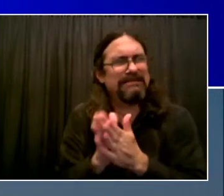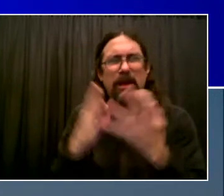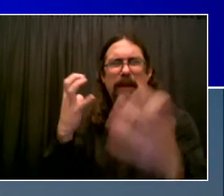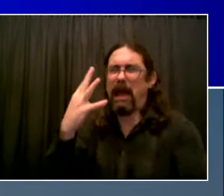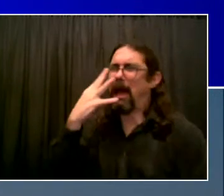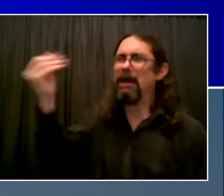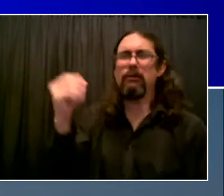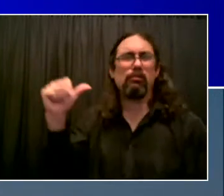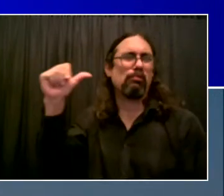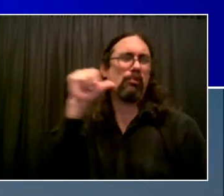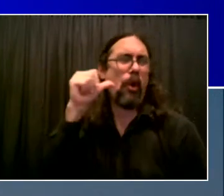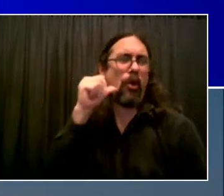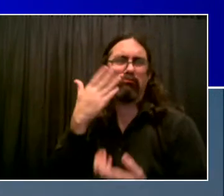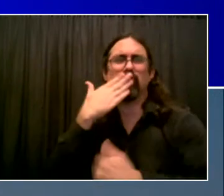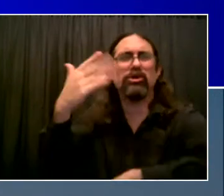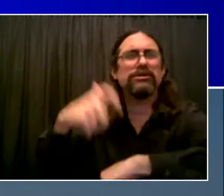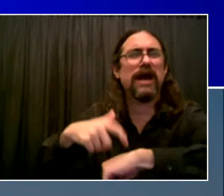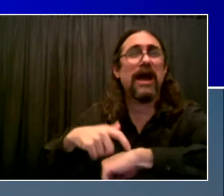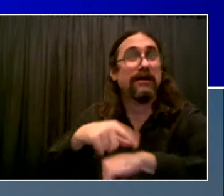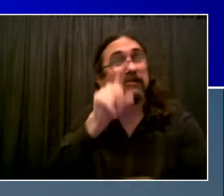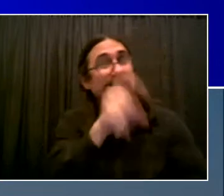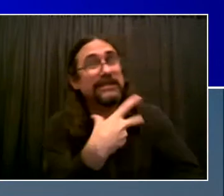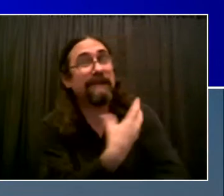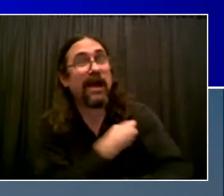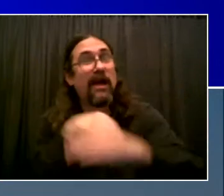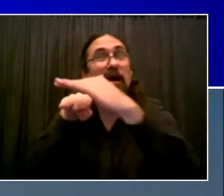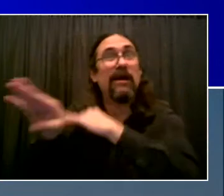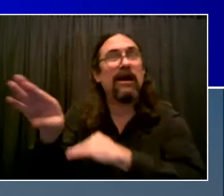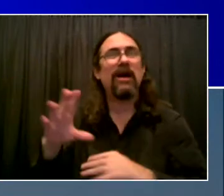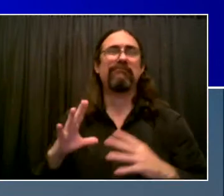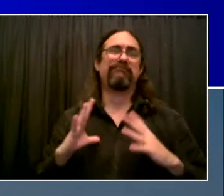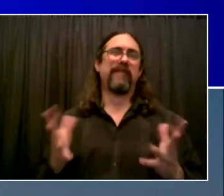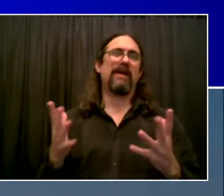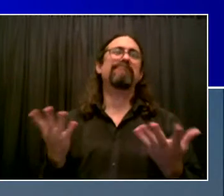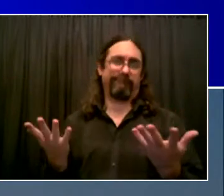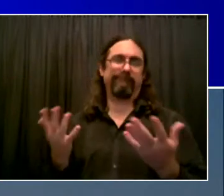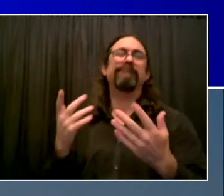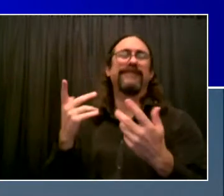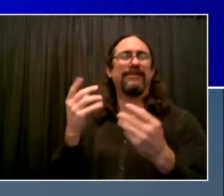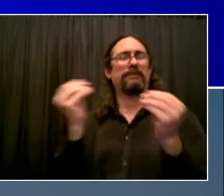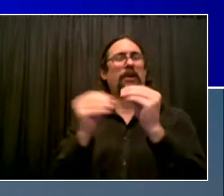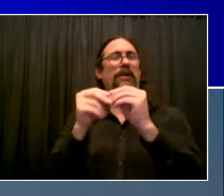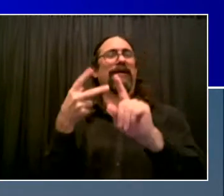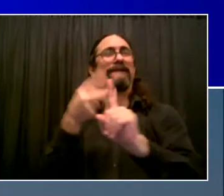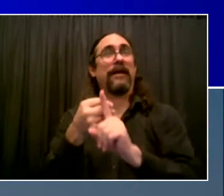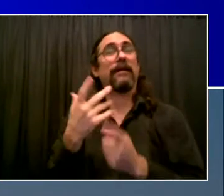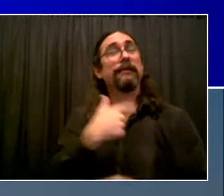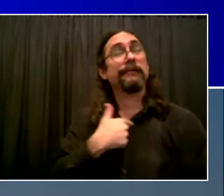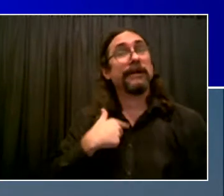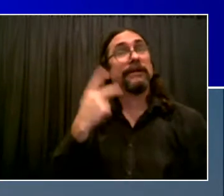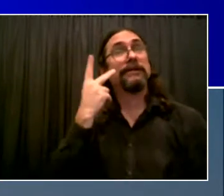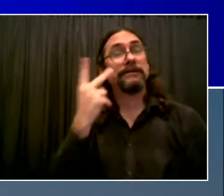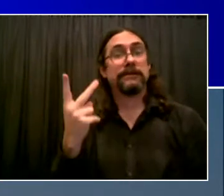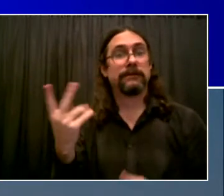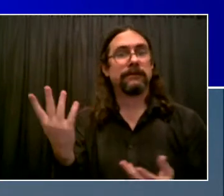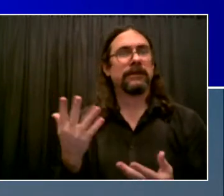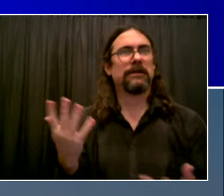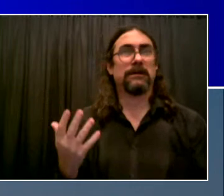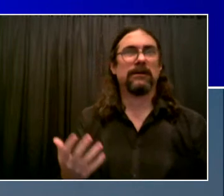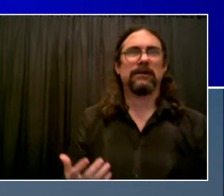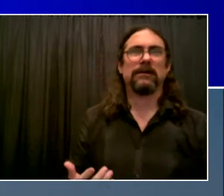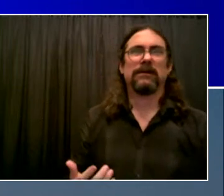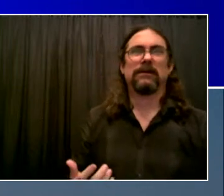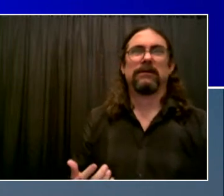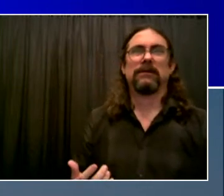seen vaccination go up 13% since the Key to NYC was put into effect. So